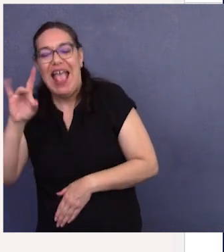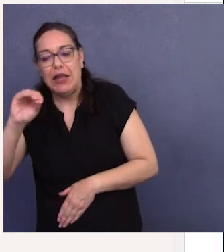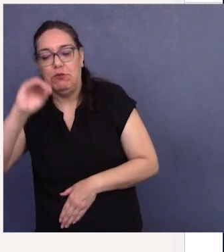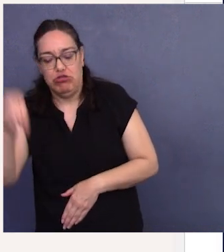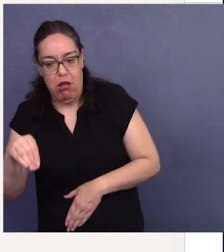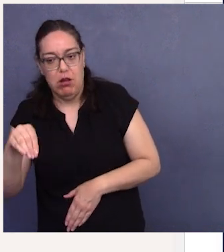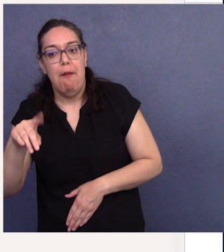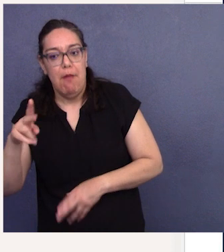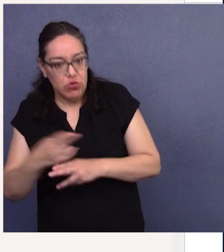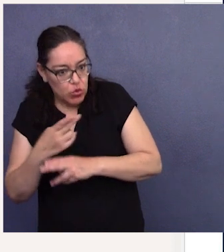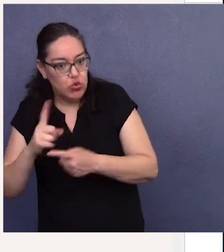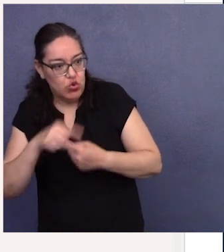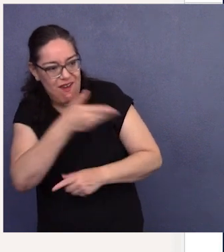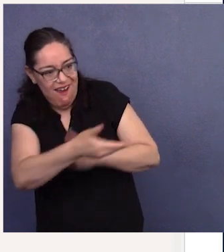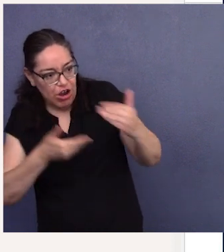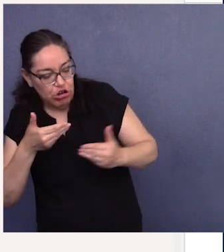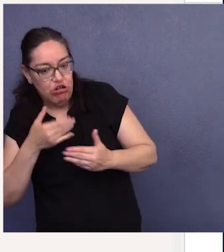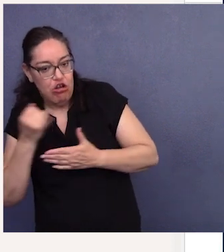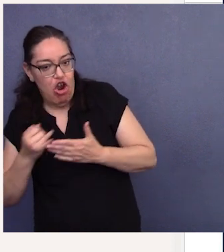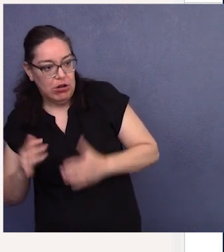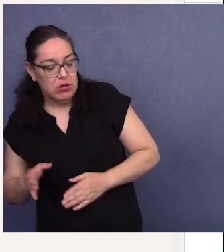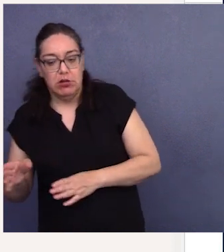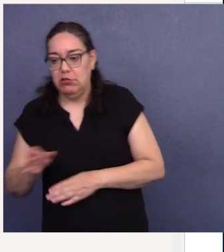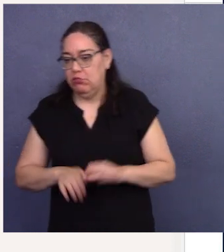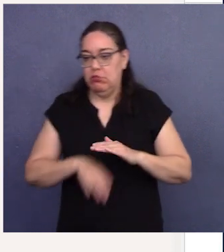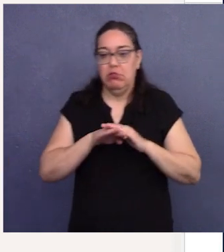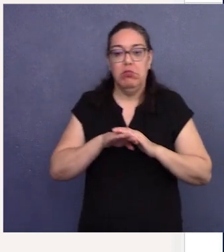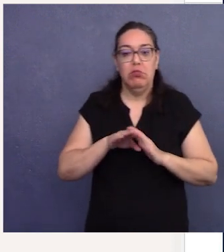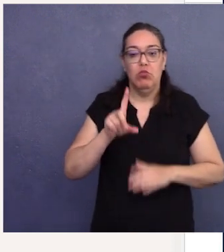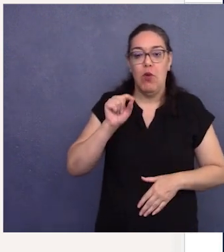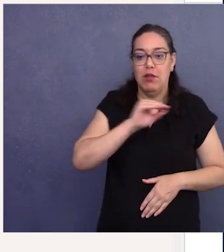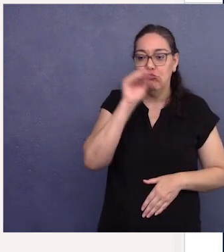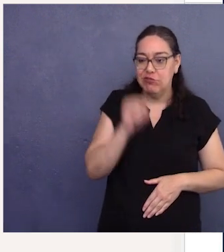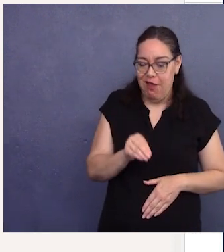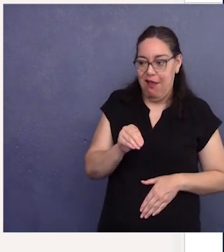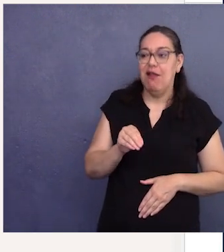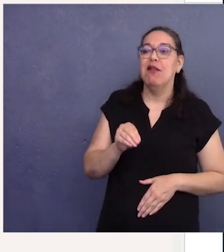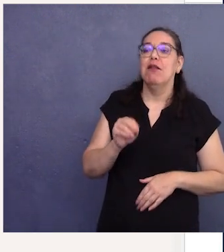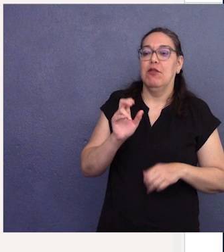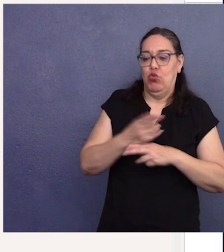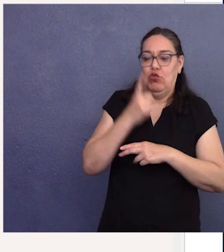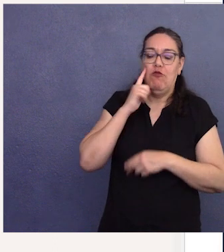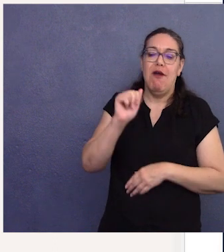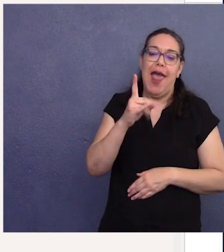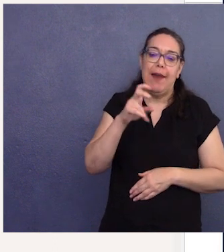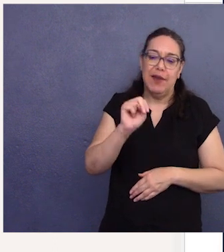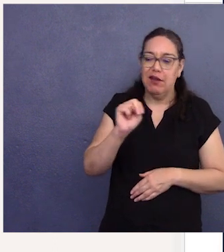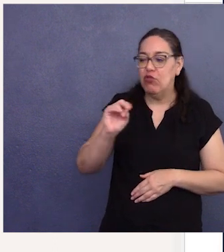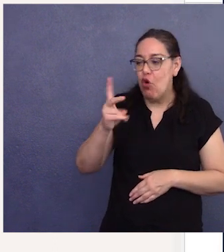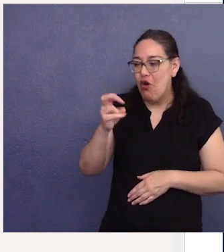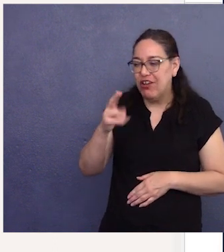bearers, and no more than 20% of funds may be used for administrative, overhead, and